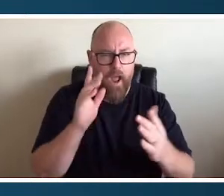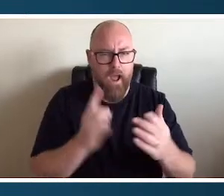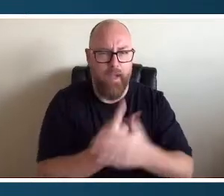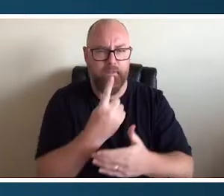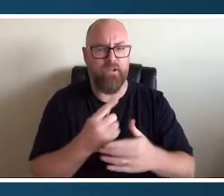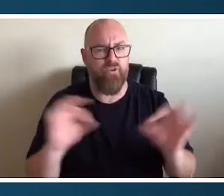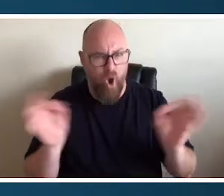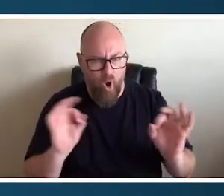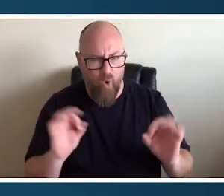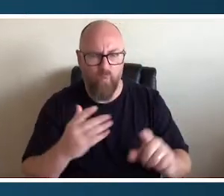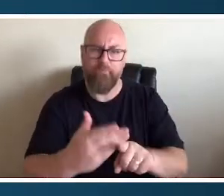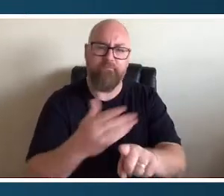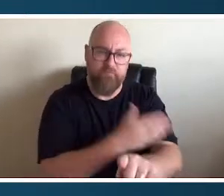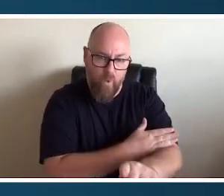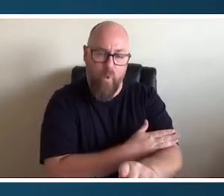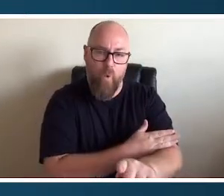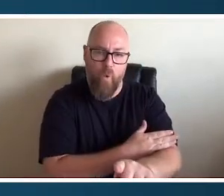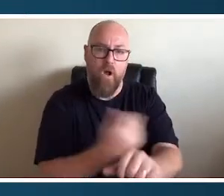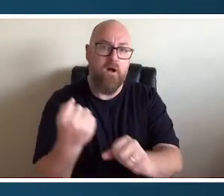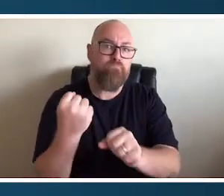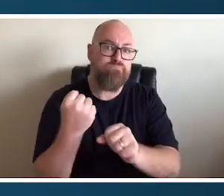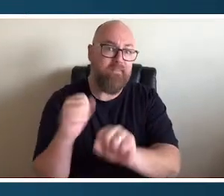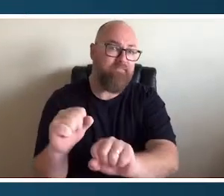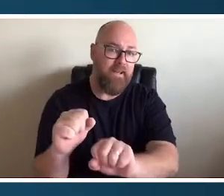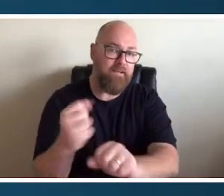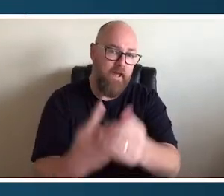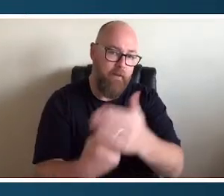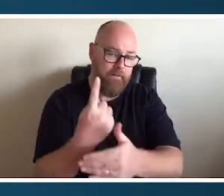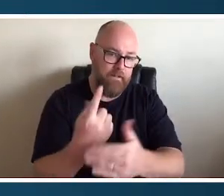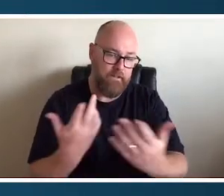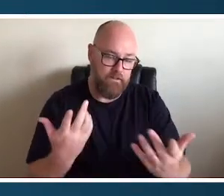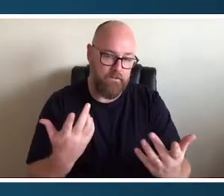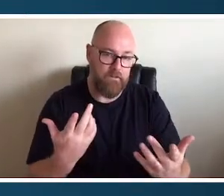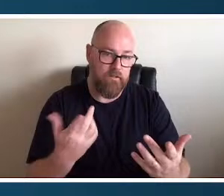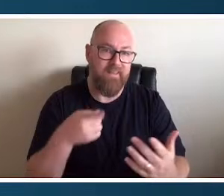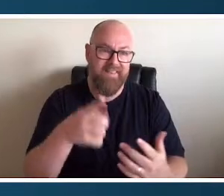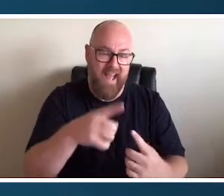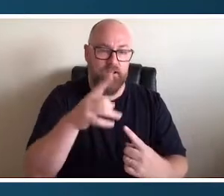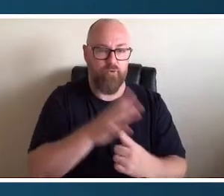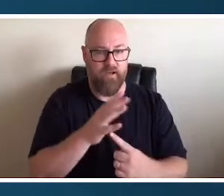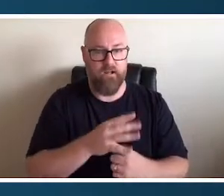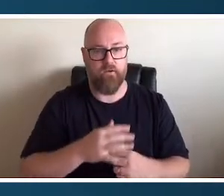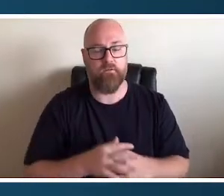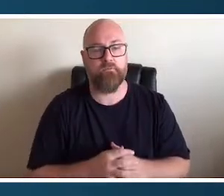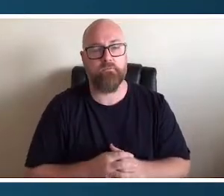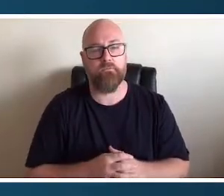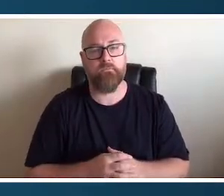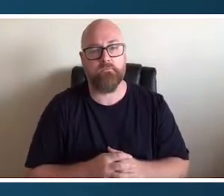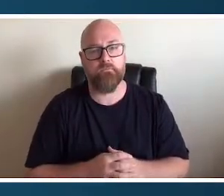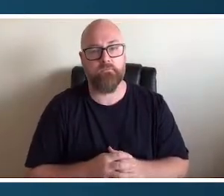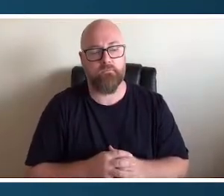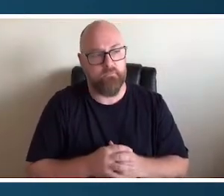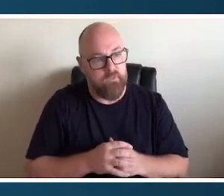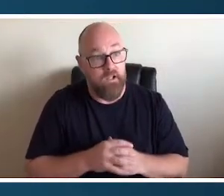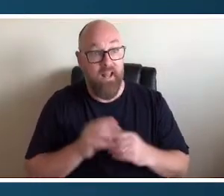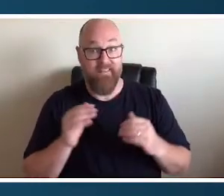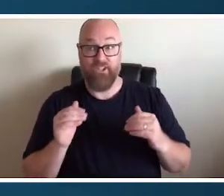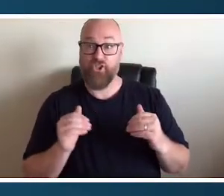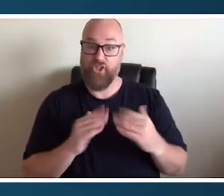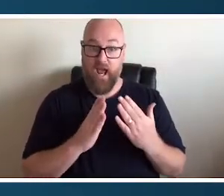preventive action and anticipatory action is critical. And the challenge, and I think there is a